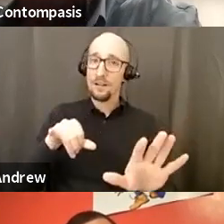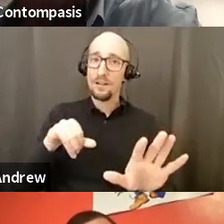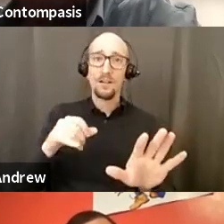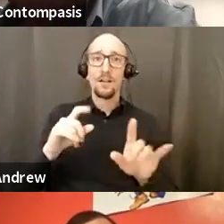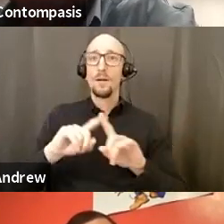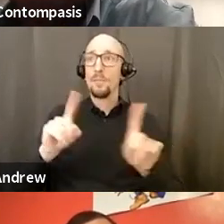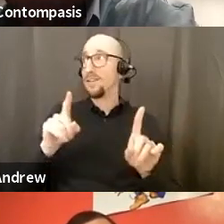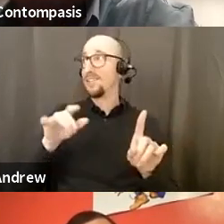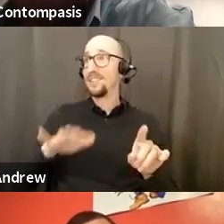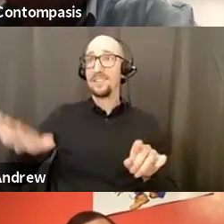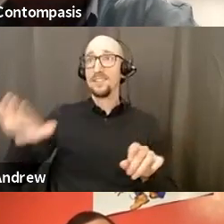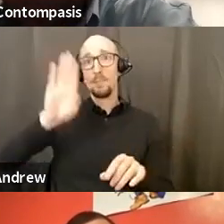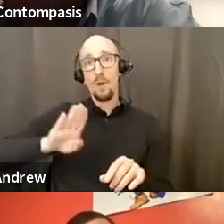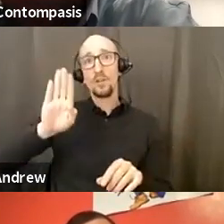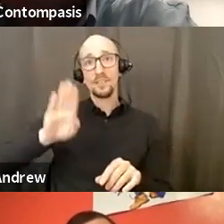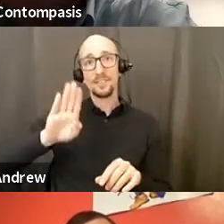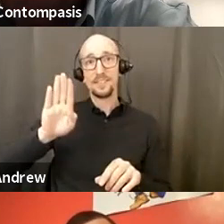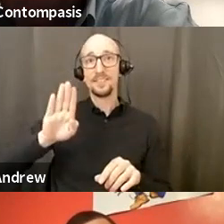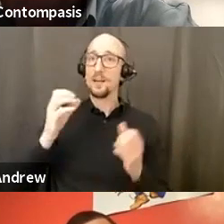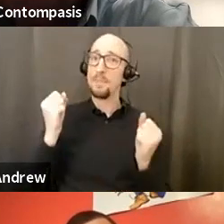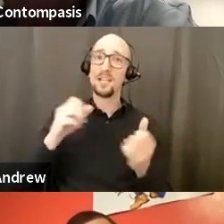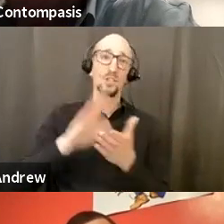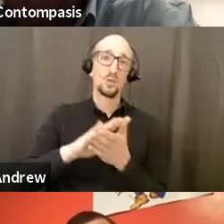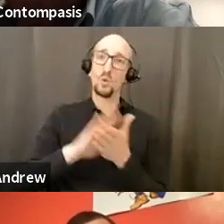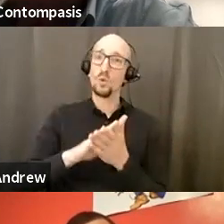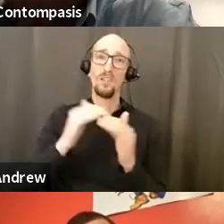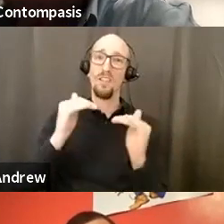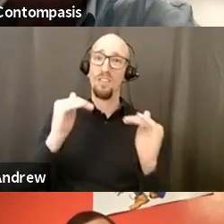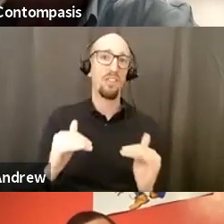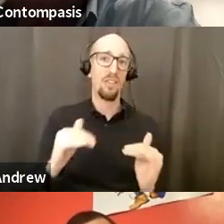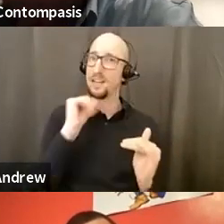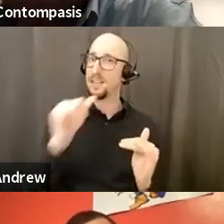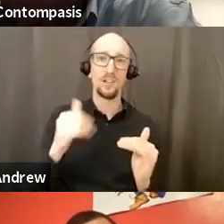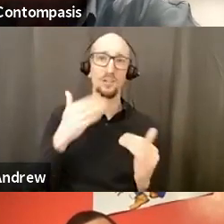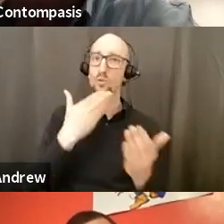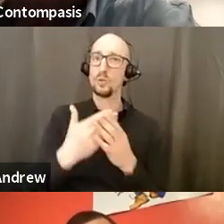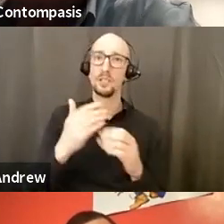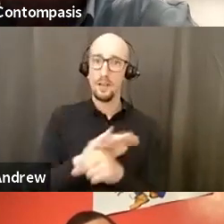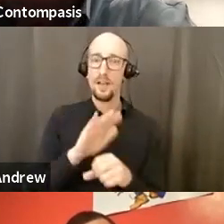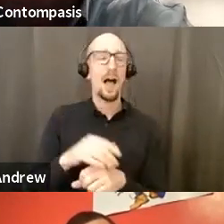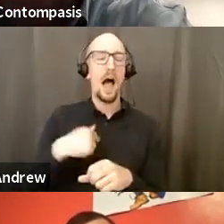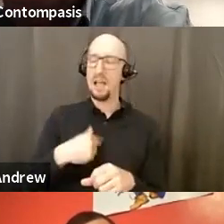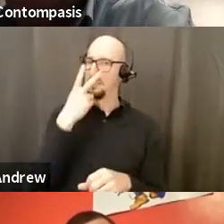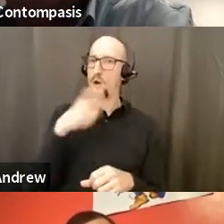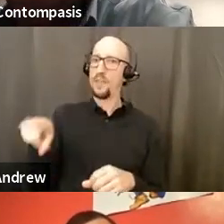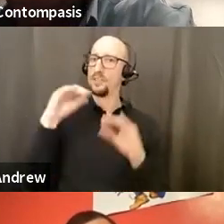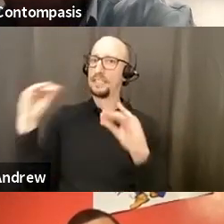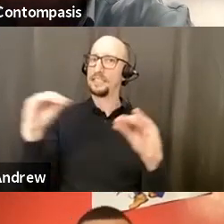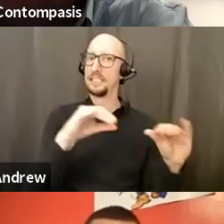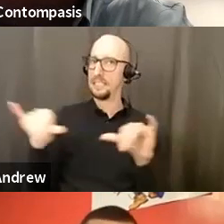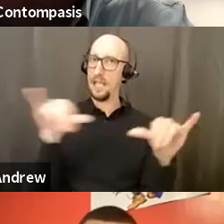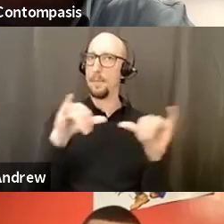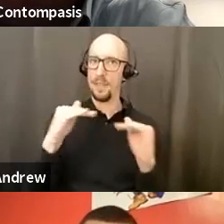in the city equal what they should be, I don't think they're teaching it consistently. But I'm open